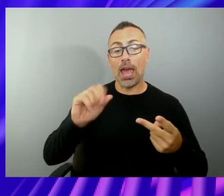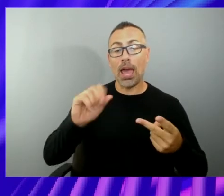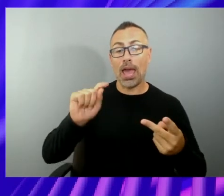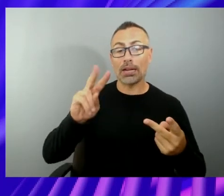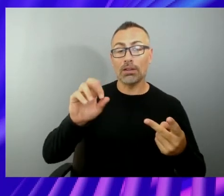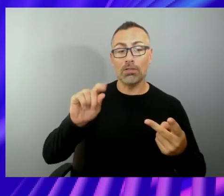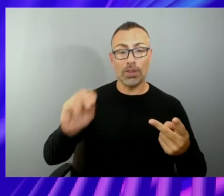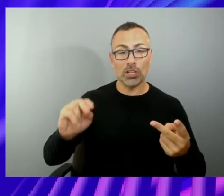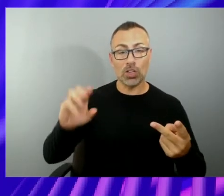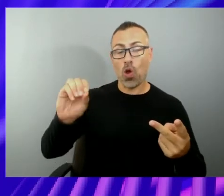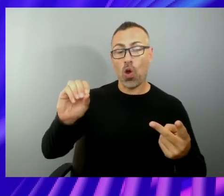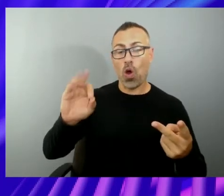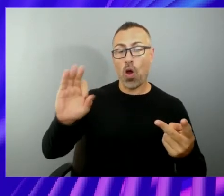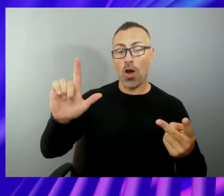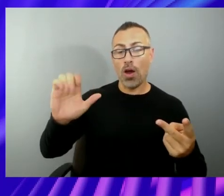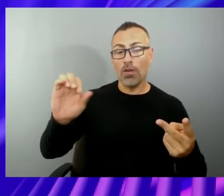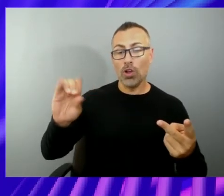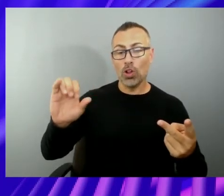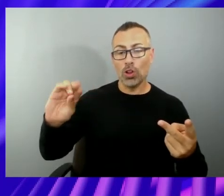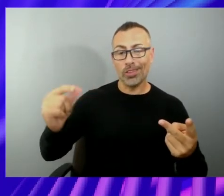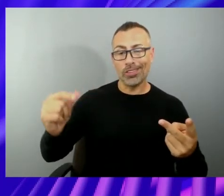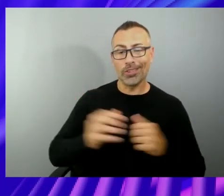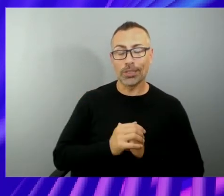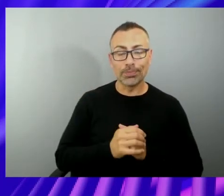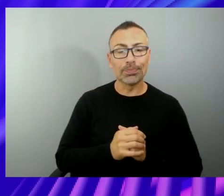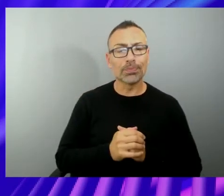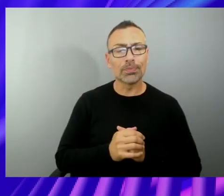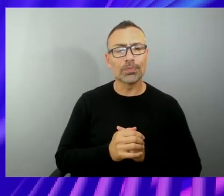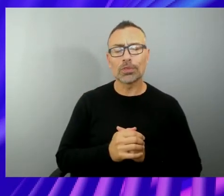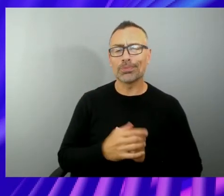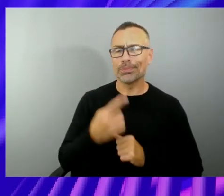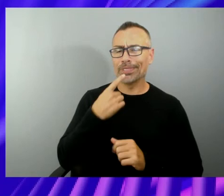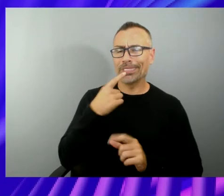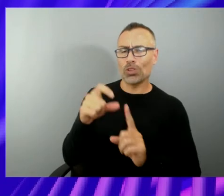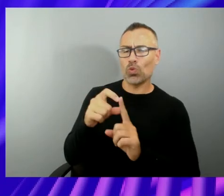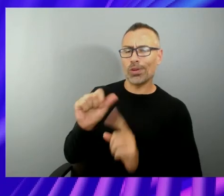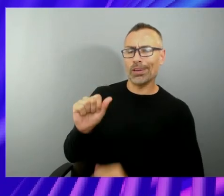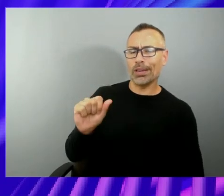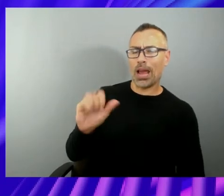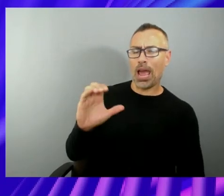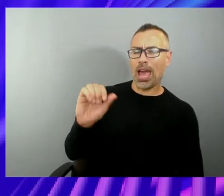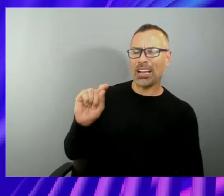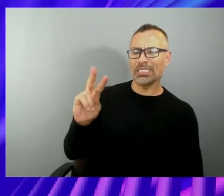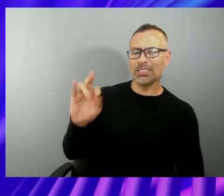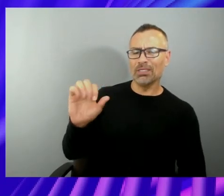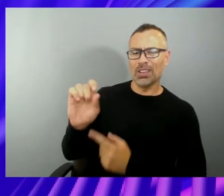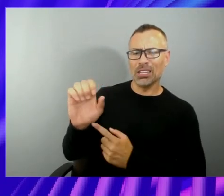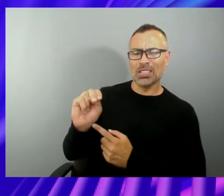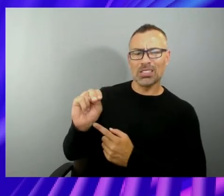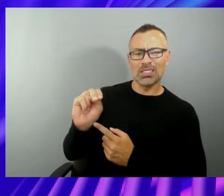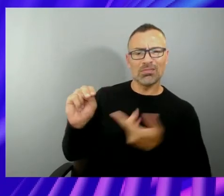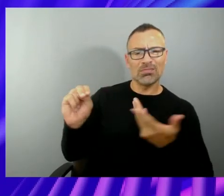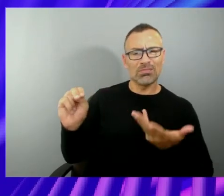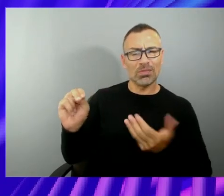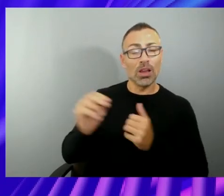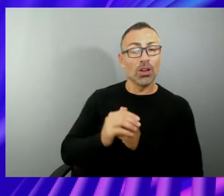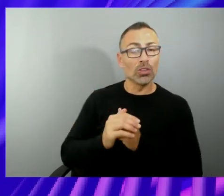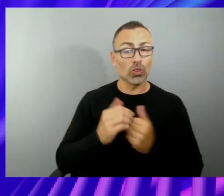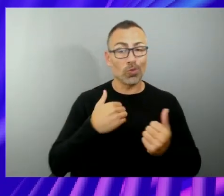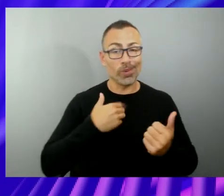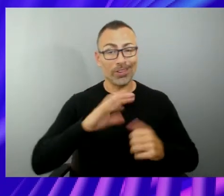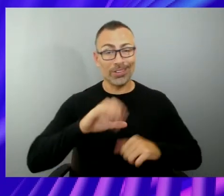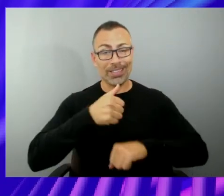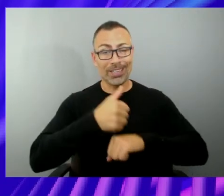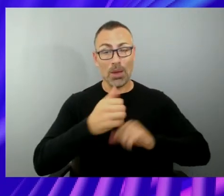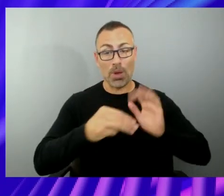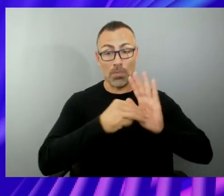when we have a deep learning model, again, it's a graph, right? And we have a number of layers